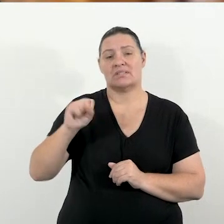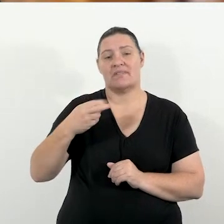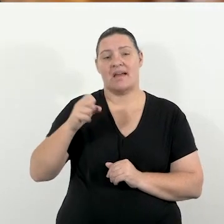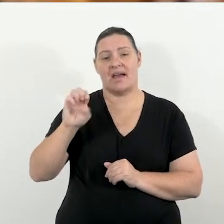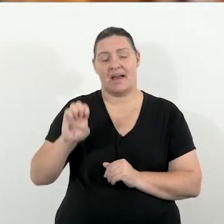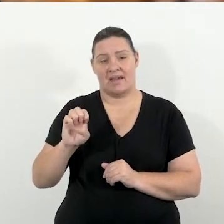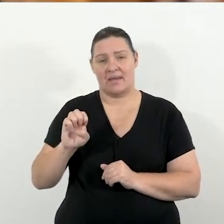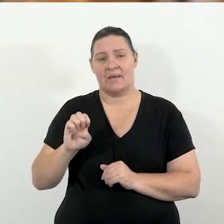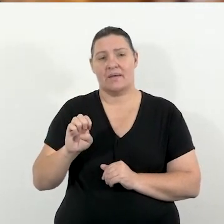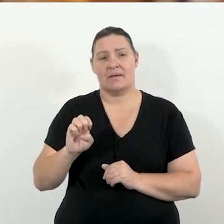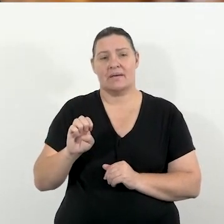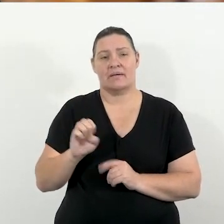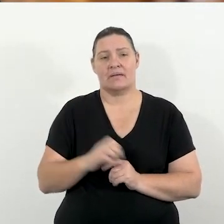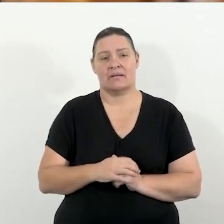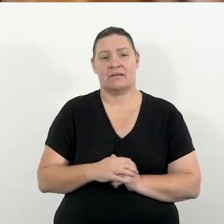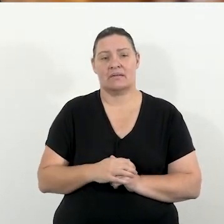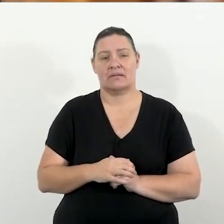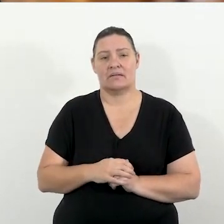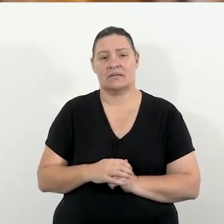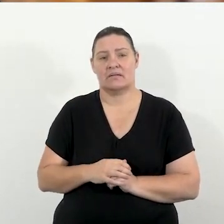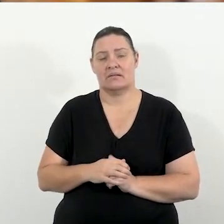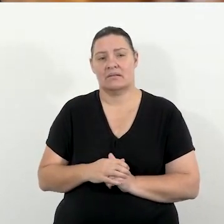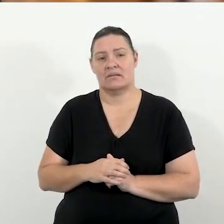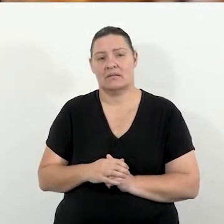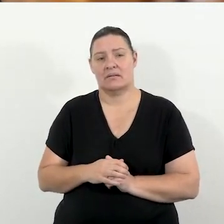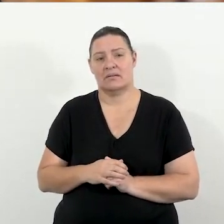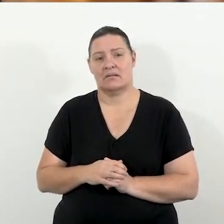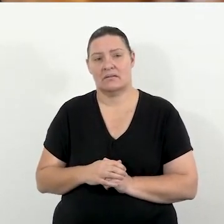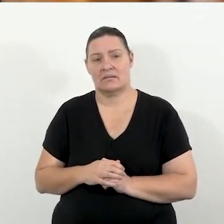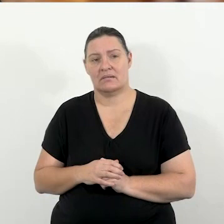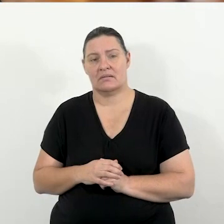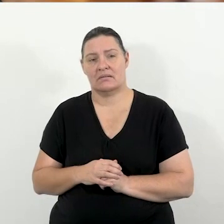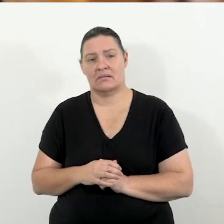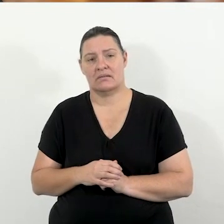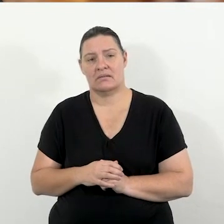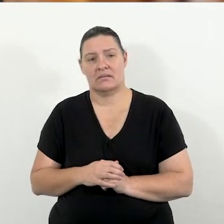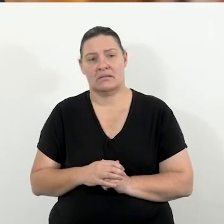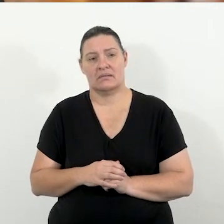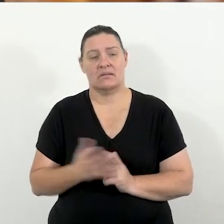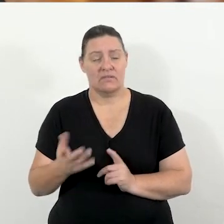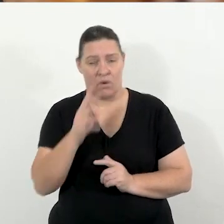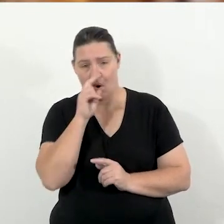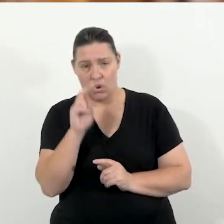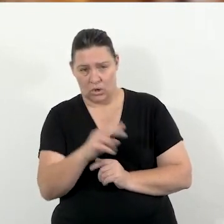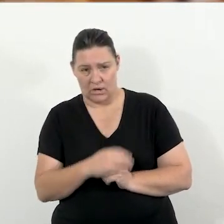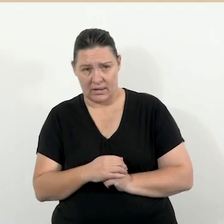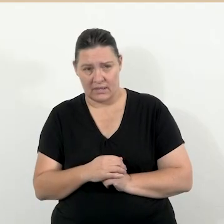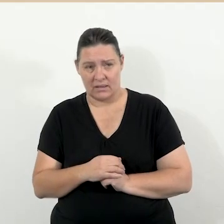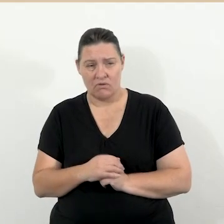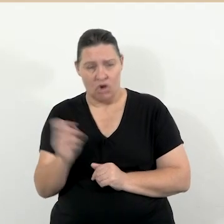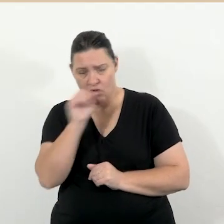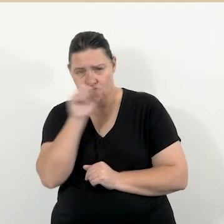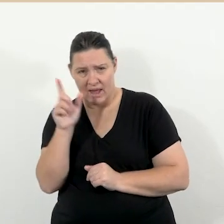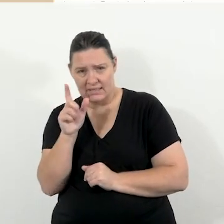not forget also, excuse me there, I'm just making space for my next point. So if you look here,